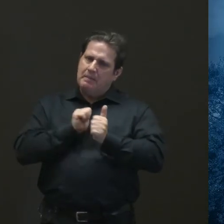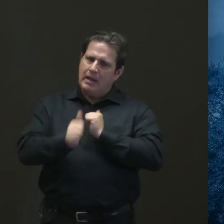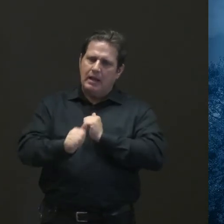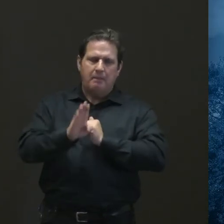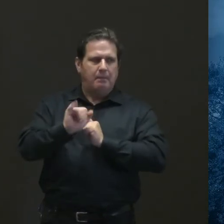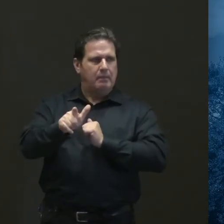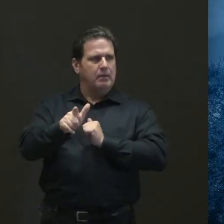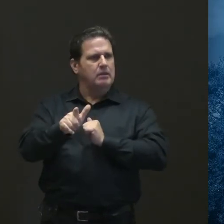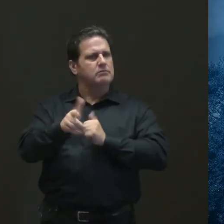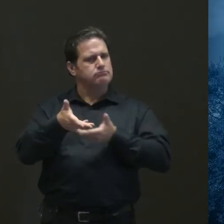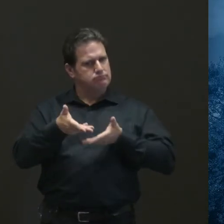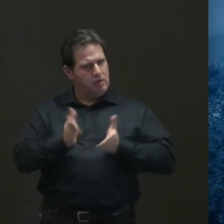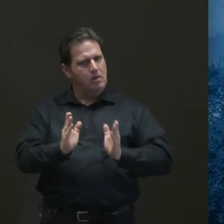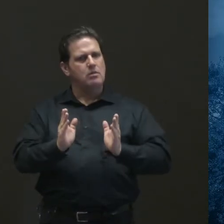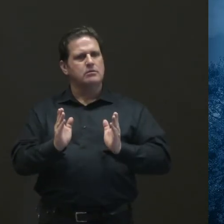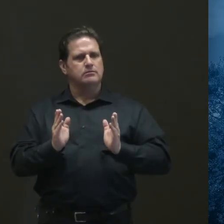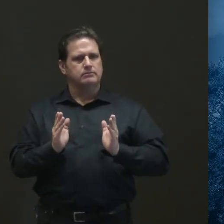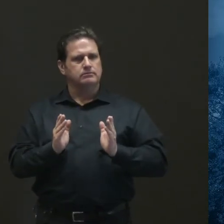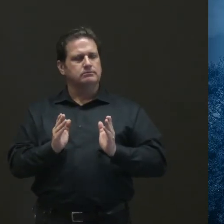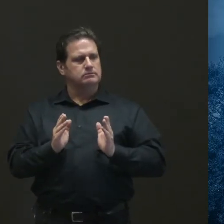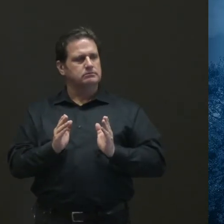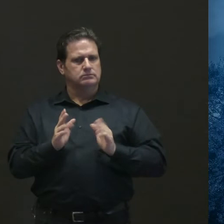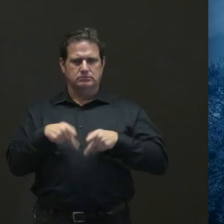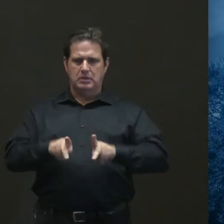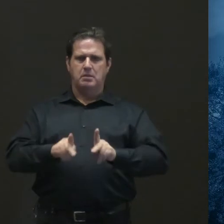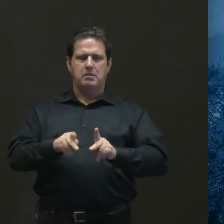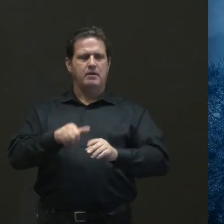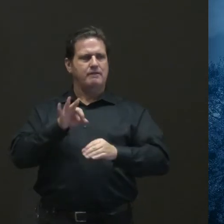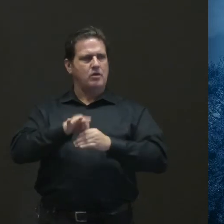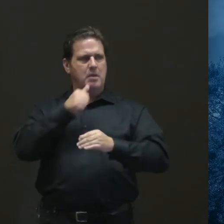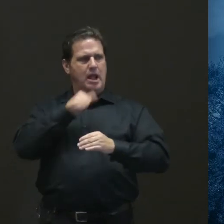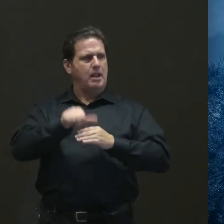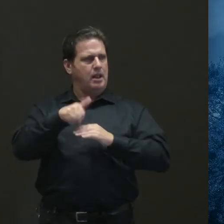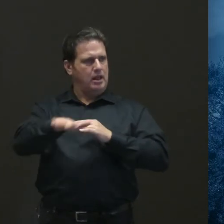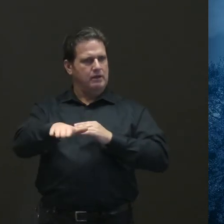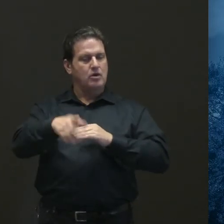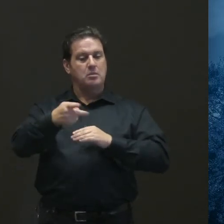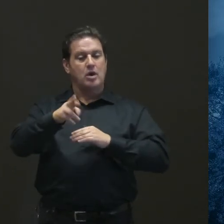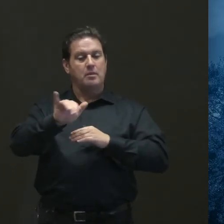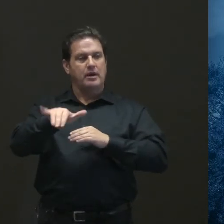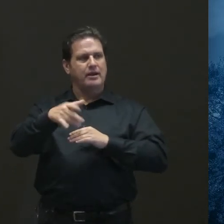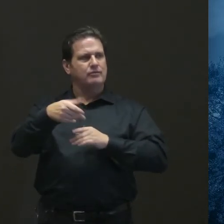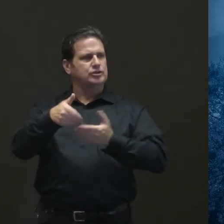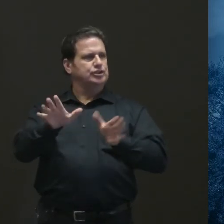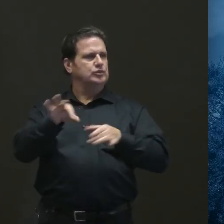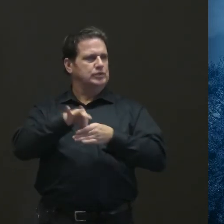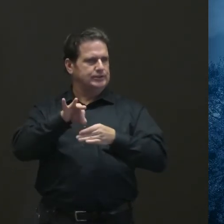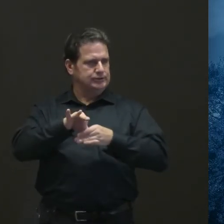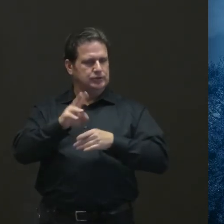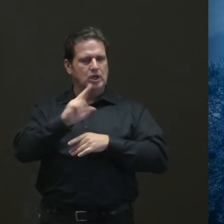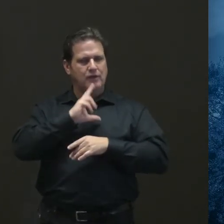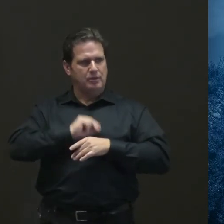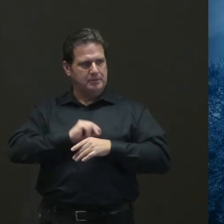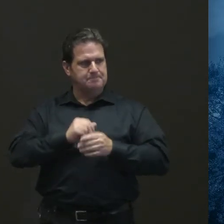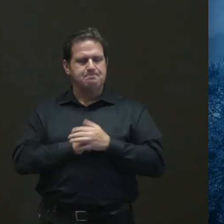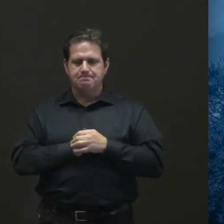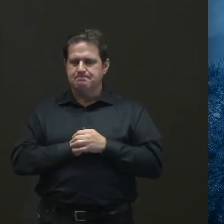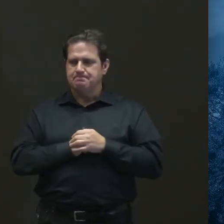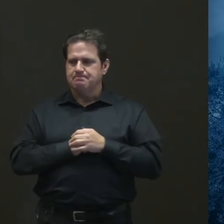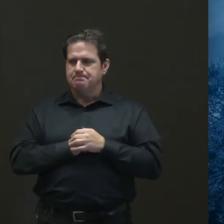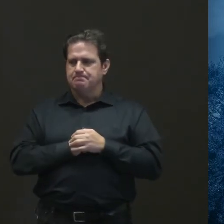bill that permitted vote by mail for the primary and for the general election.